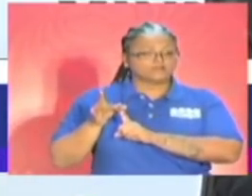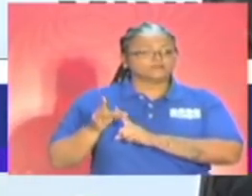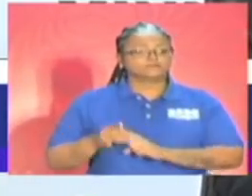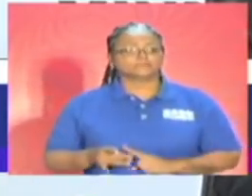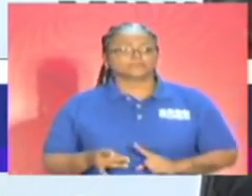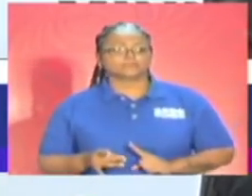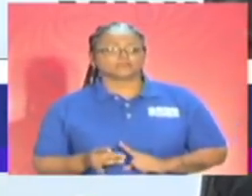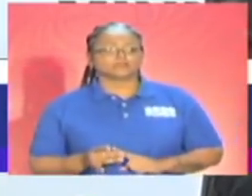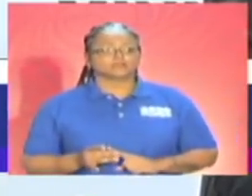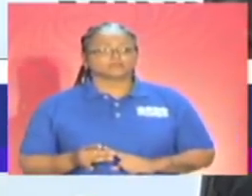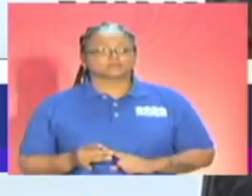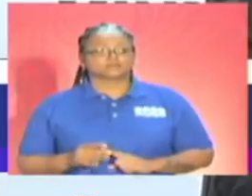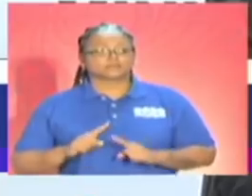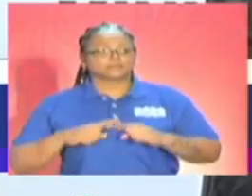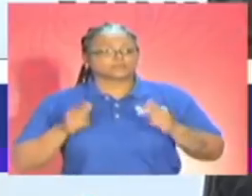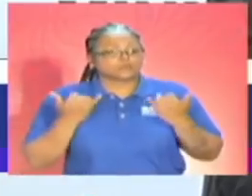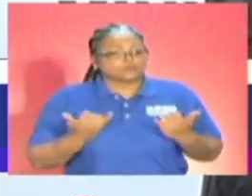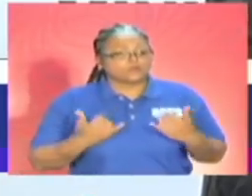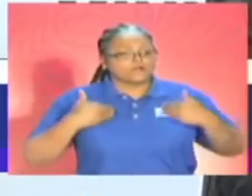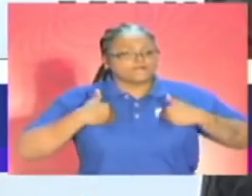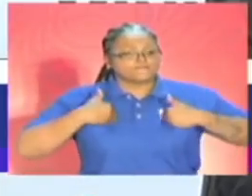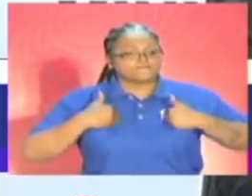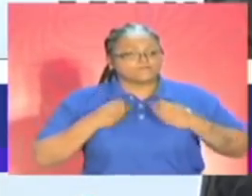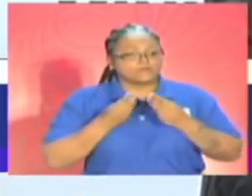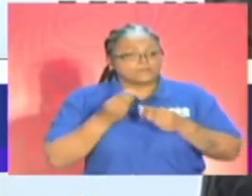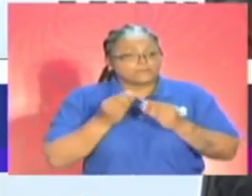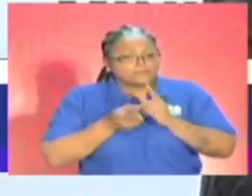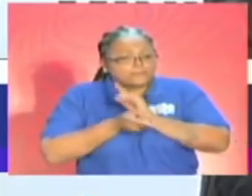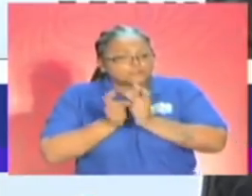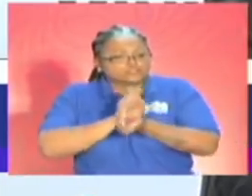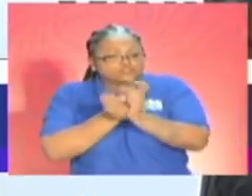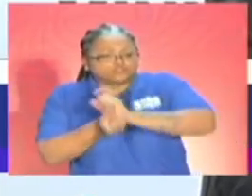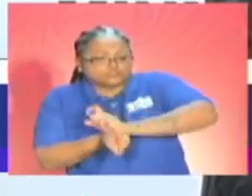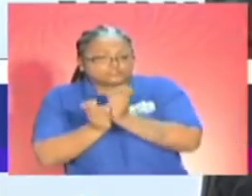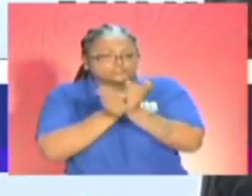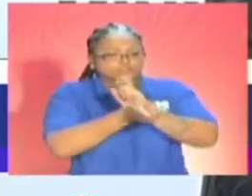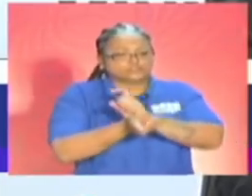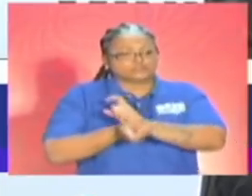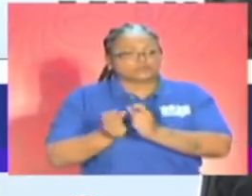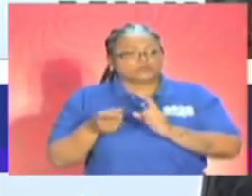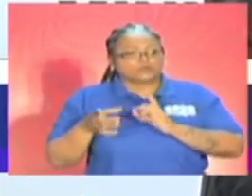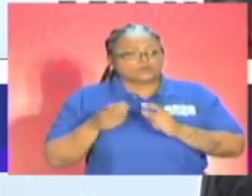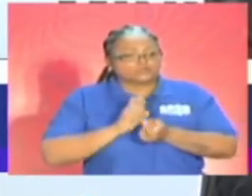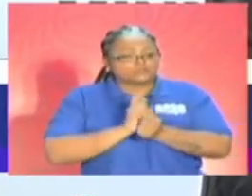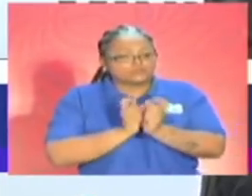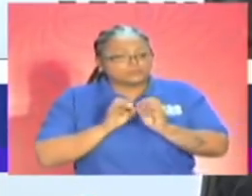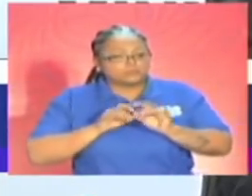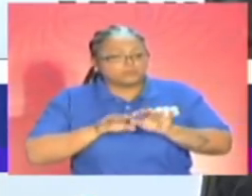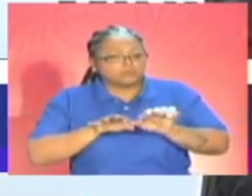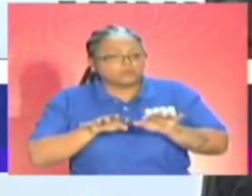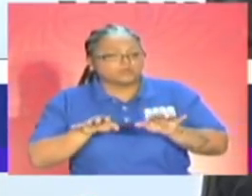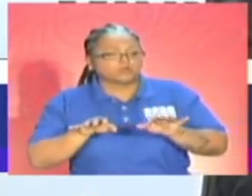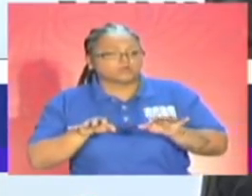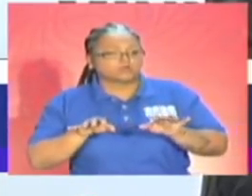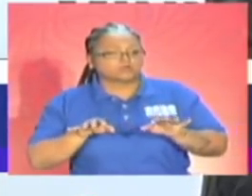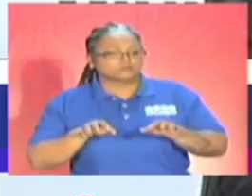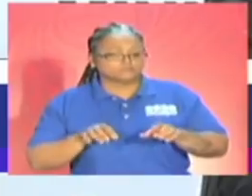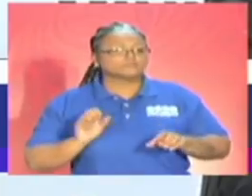of course, all of that will change because the variants behave differently in terms of their general characteristics and, of course, the